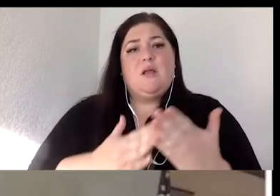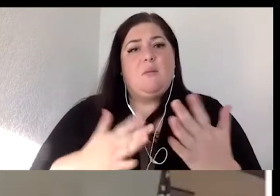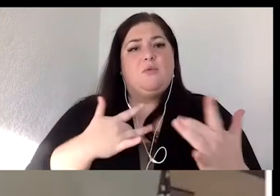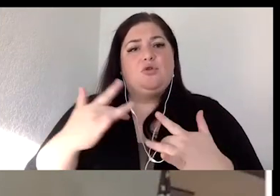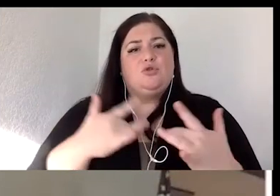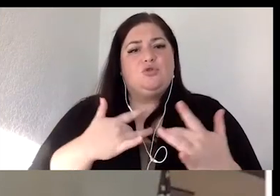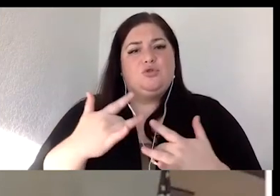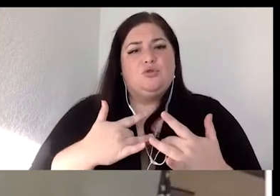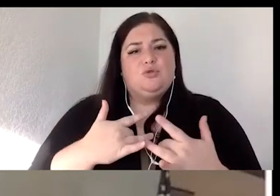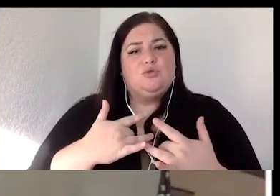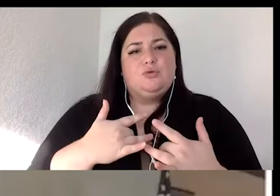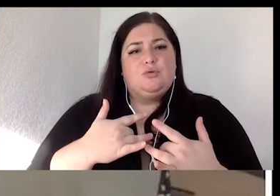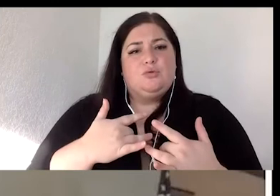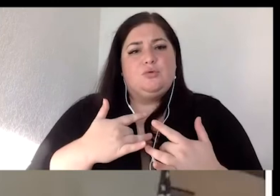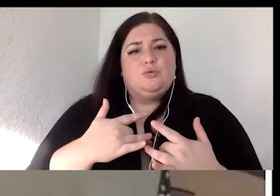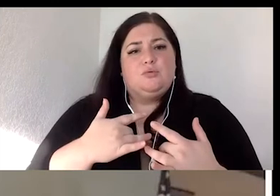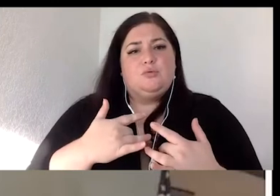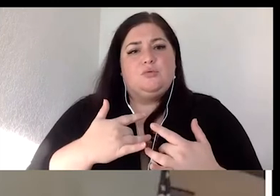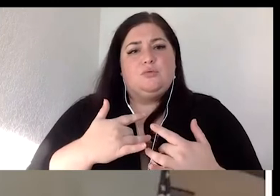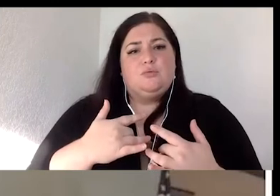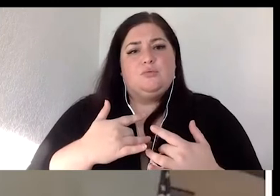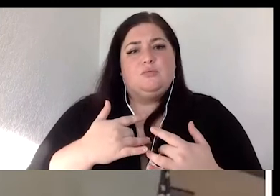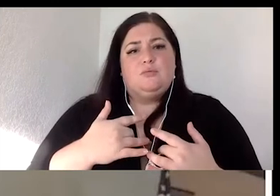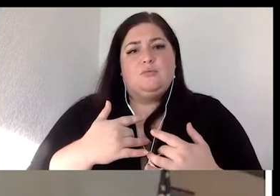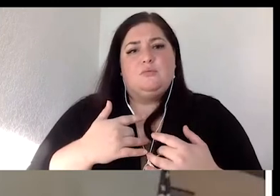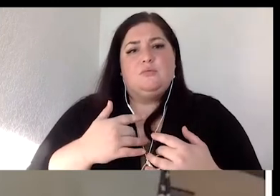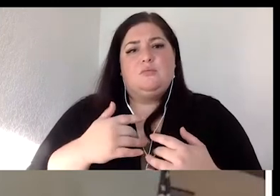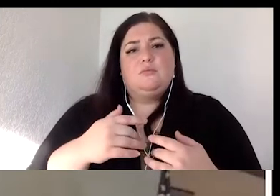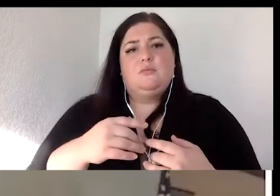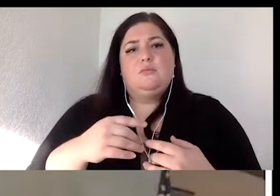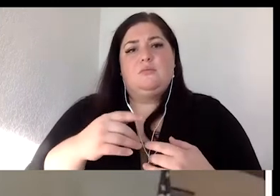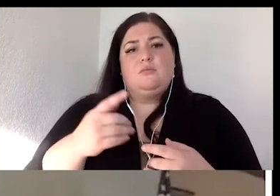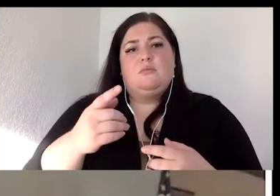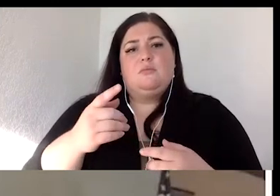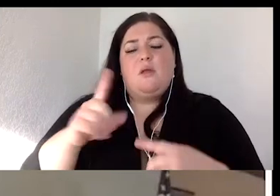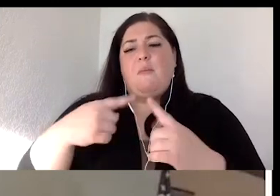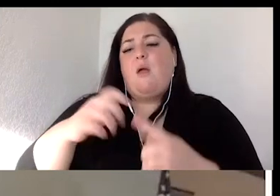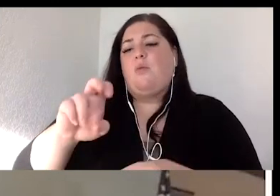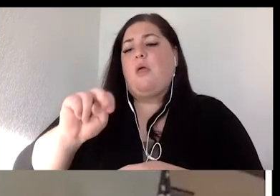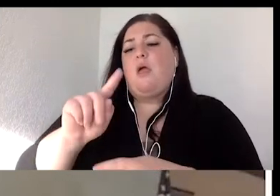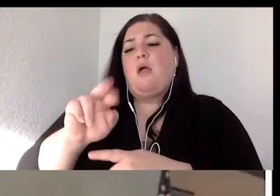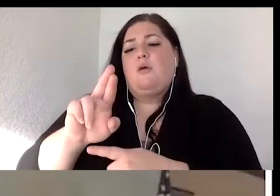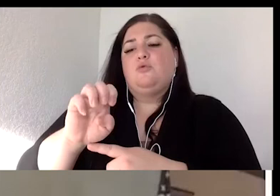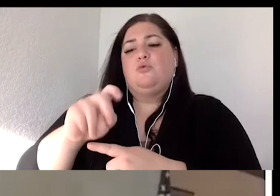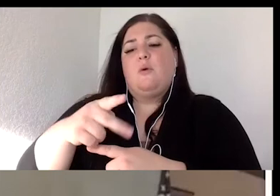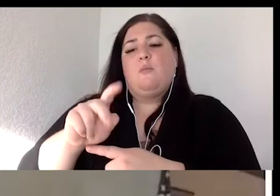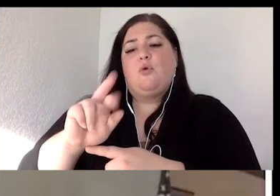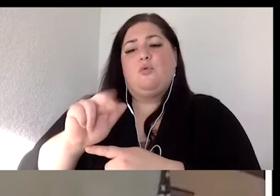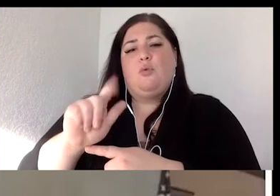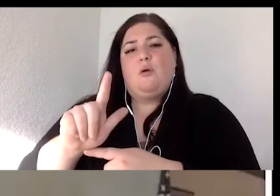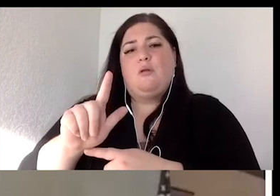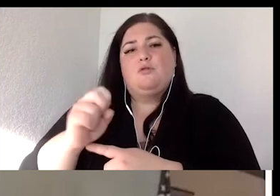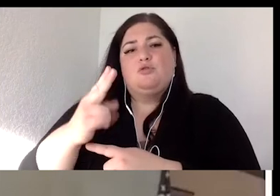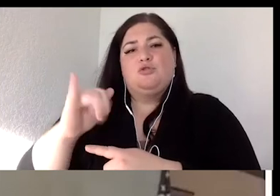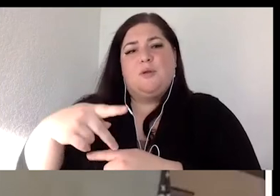the creeping entrepreneurial spirit within government that is focused more on